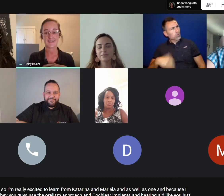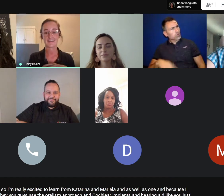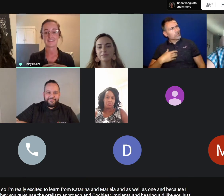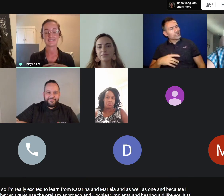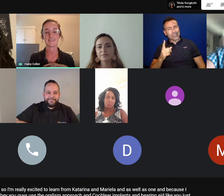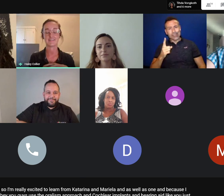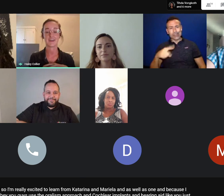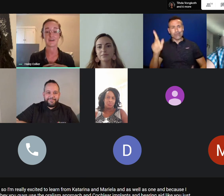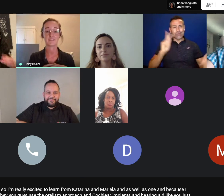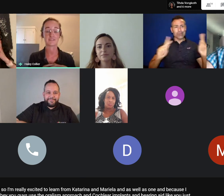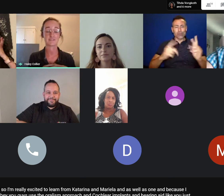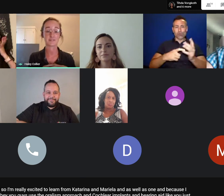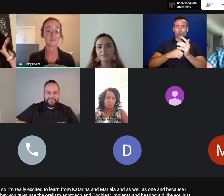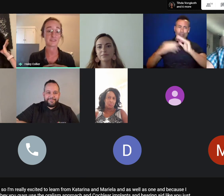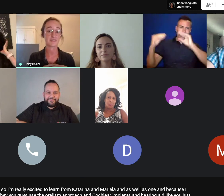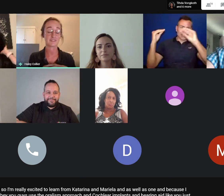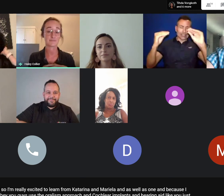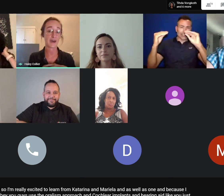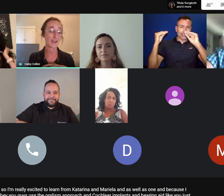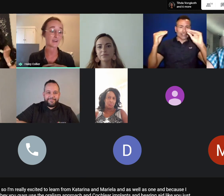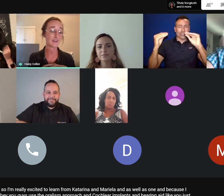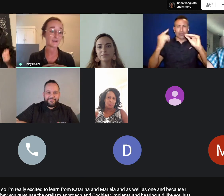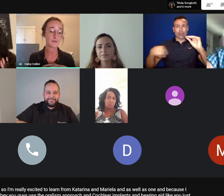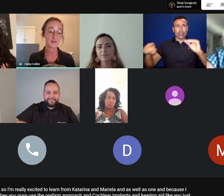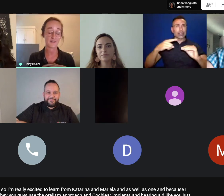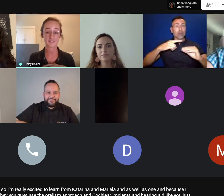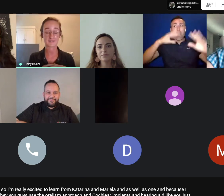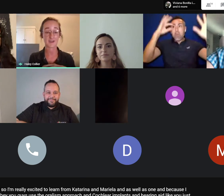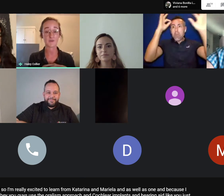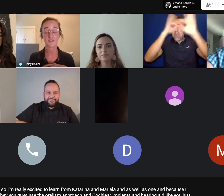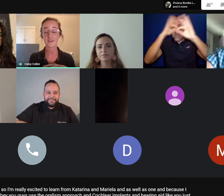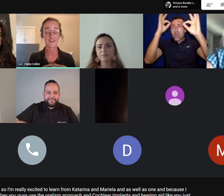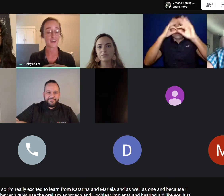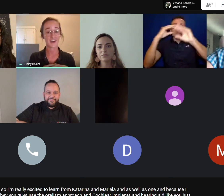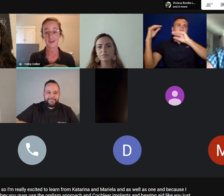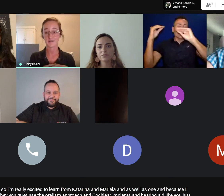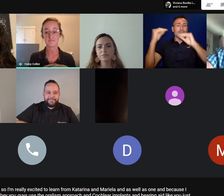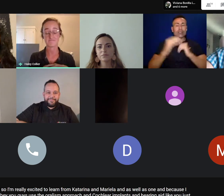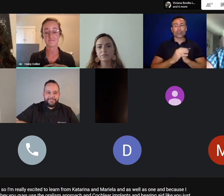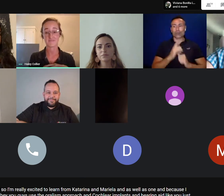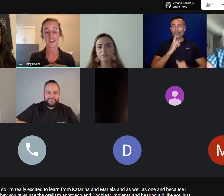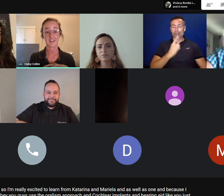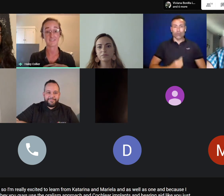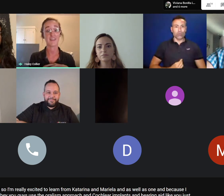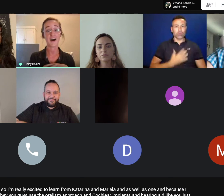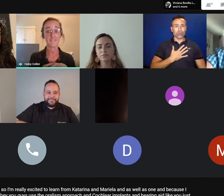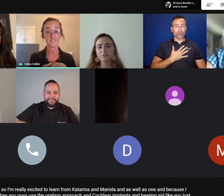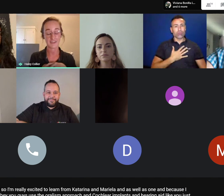needed. And I was truly inspired, but also I love